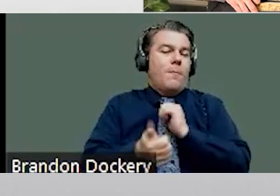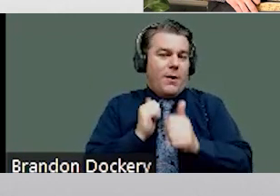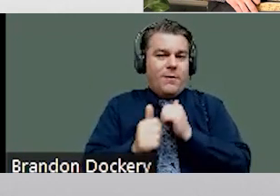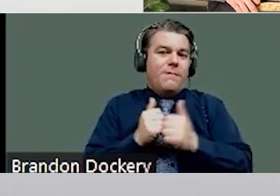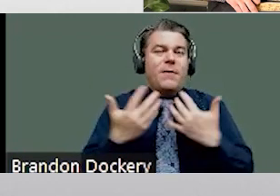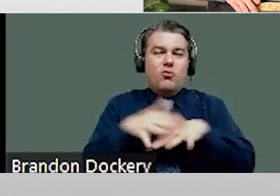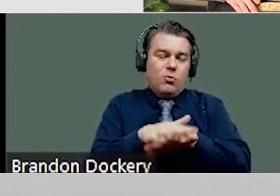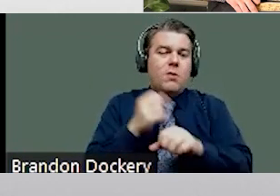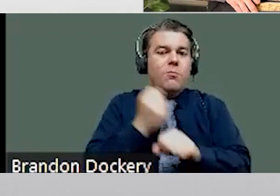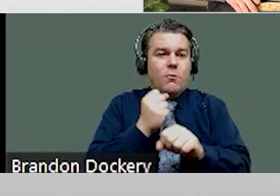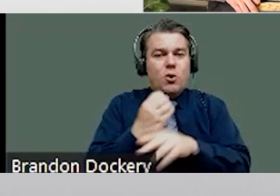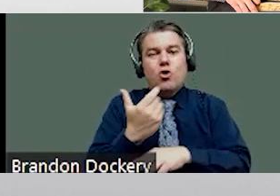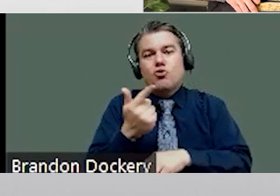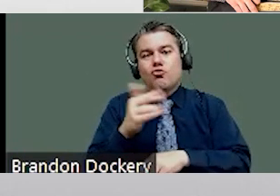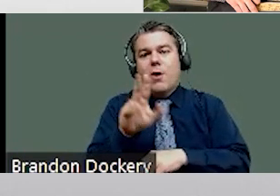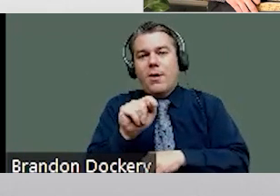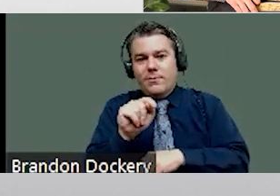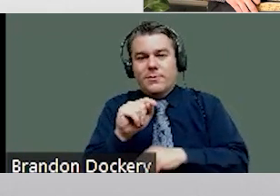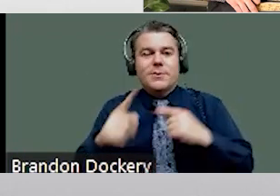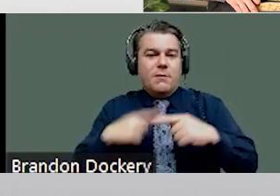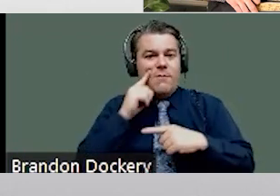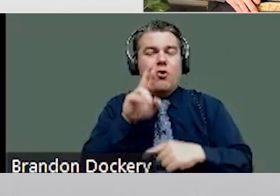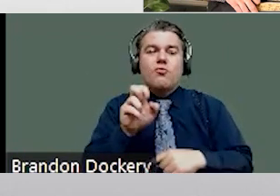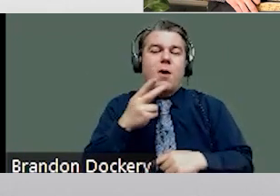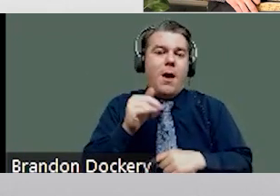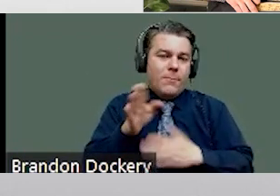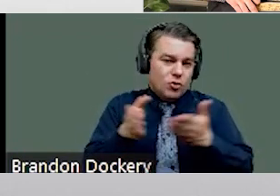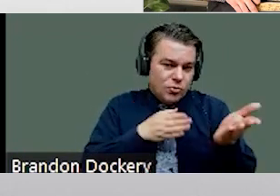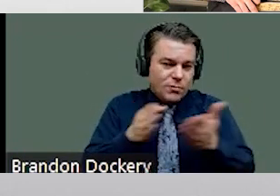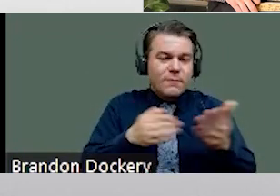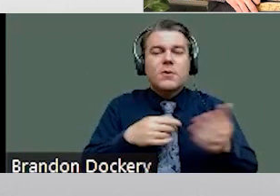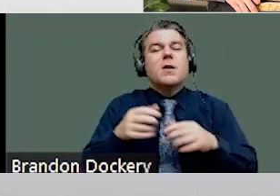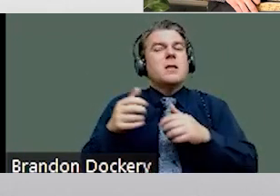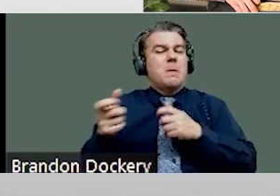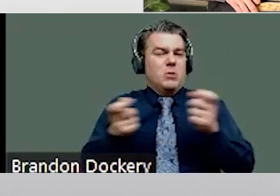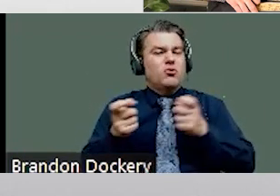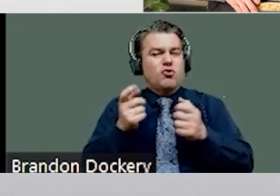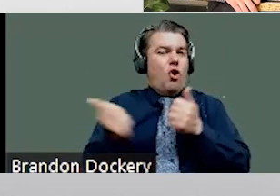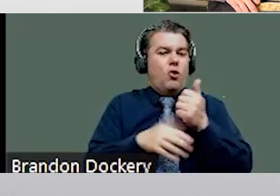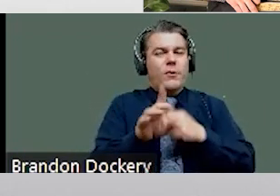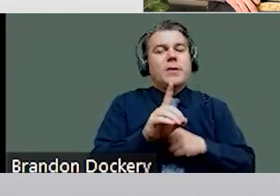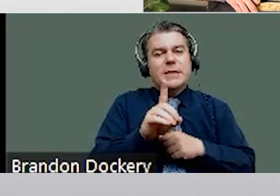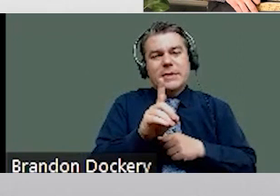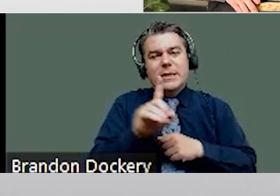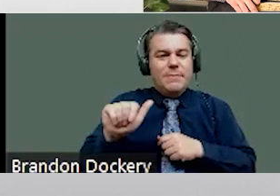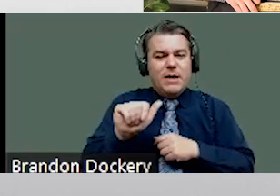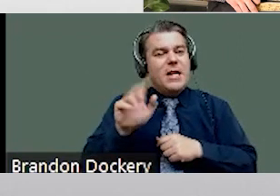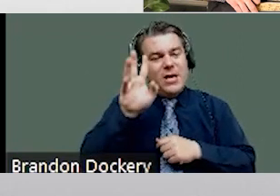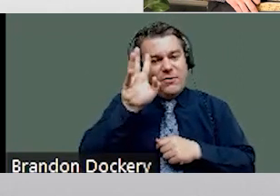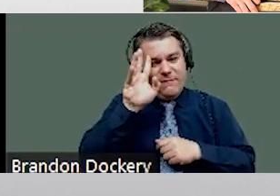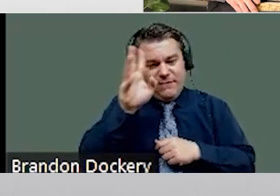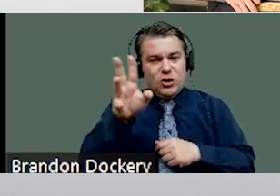Integrated Employment grant cycle at Rehabilitation Services Administration under their Disability Innovation